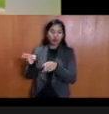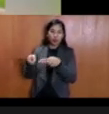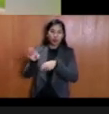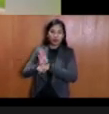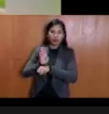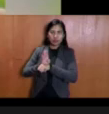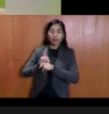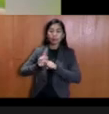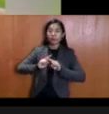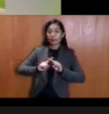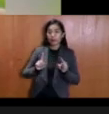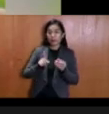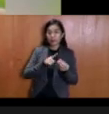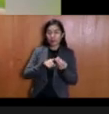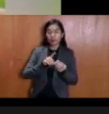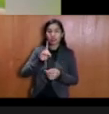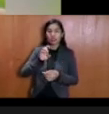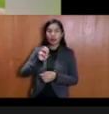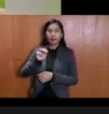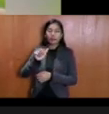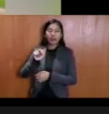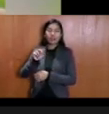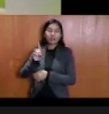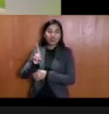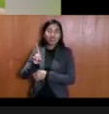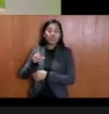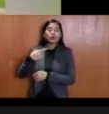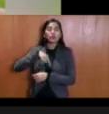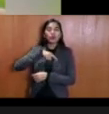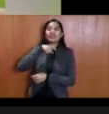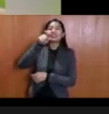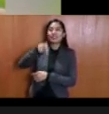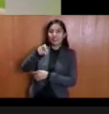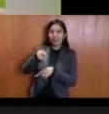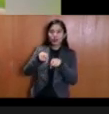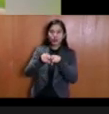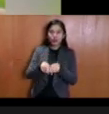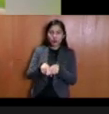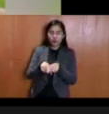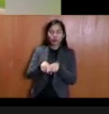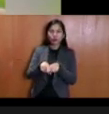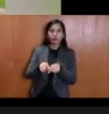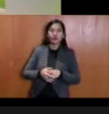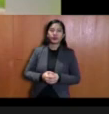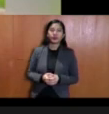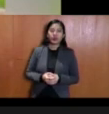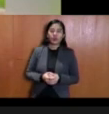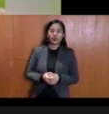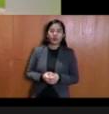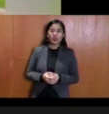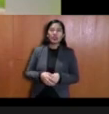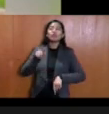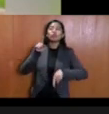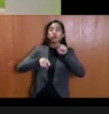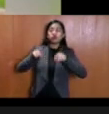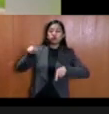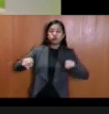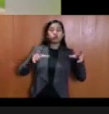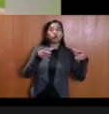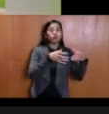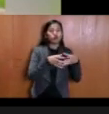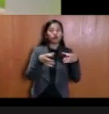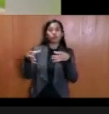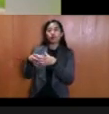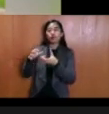I think we need to also, well, it takes a multi-stakeholder